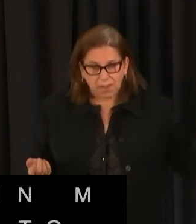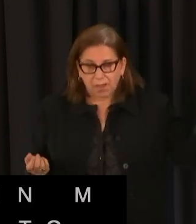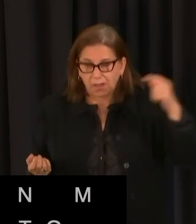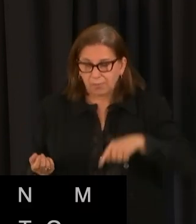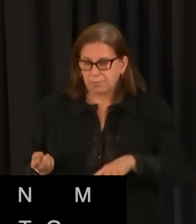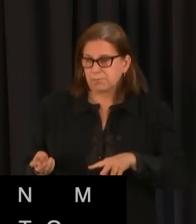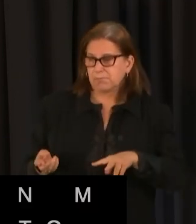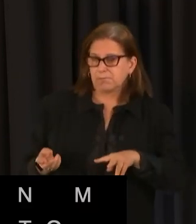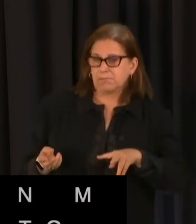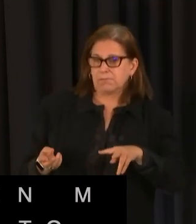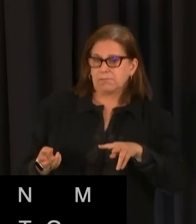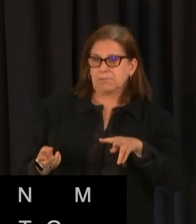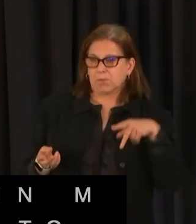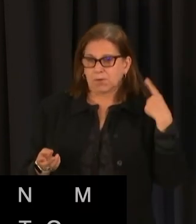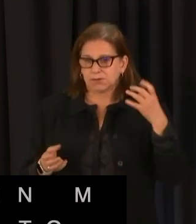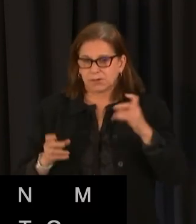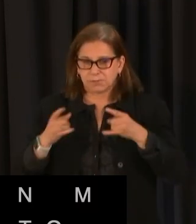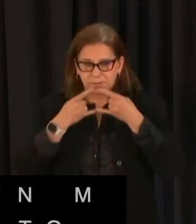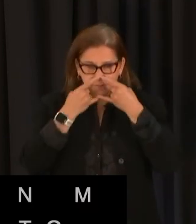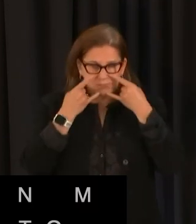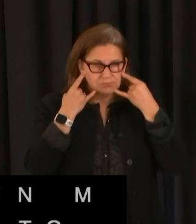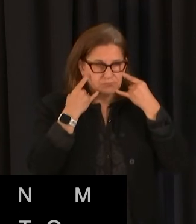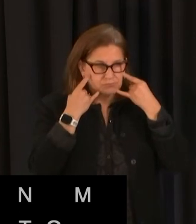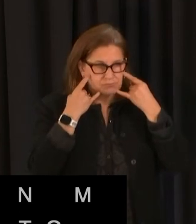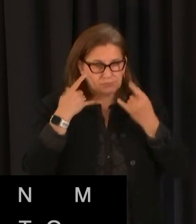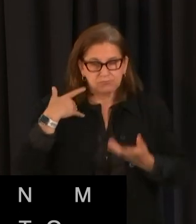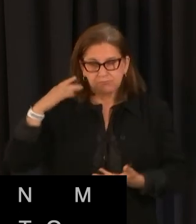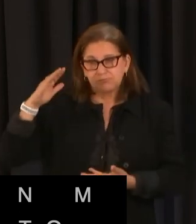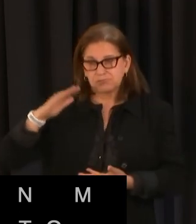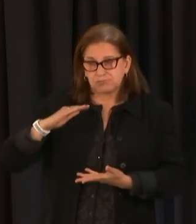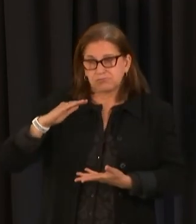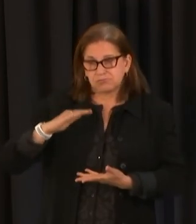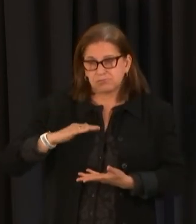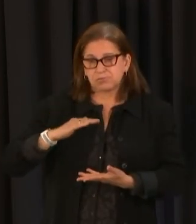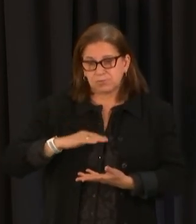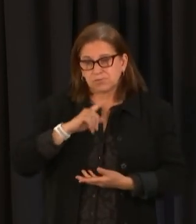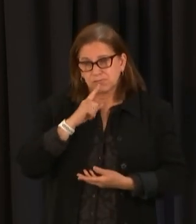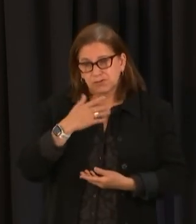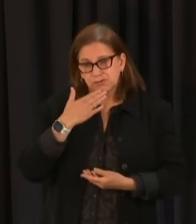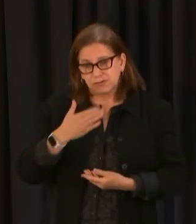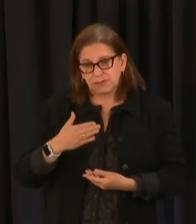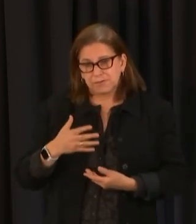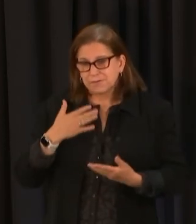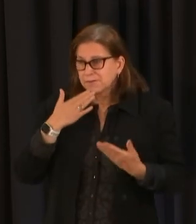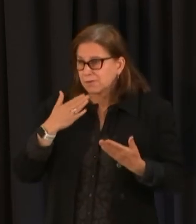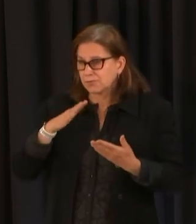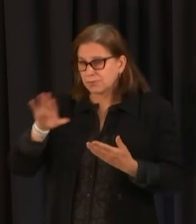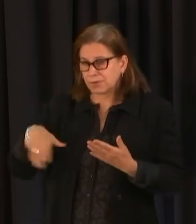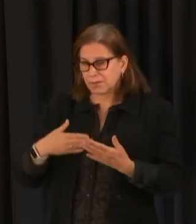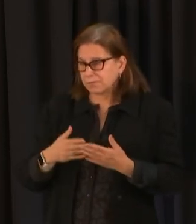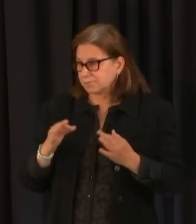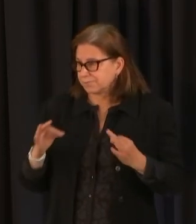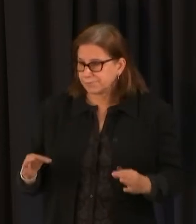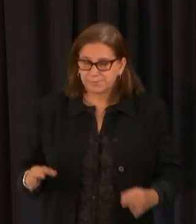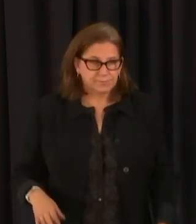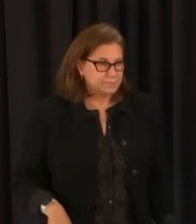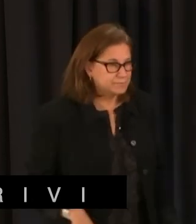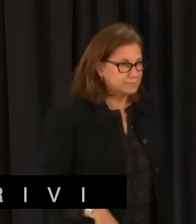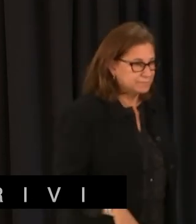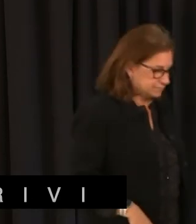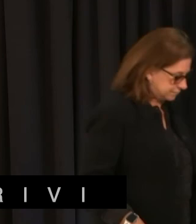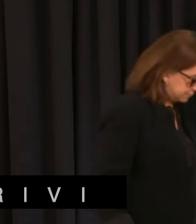contributor to driving down infection. All right. Thank you, everybody.